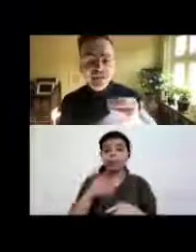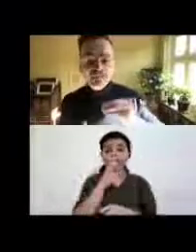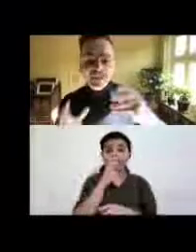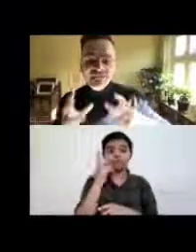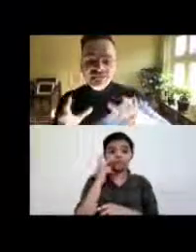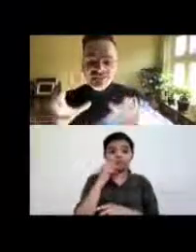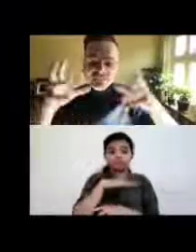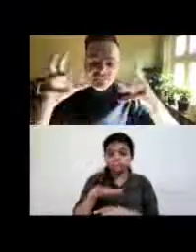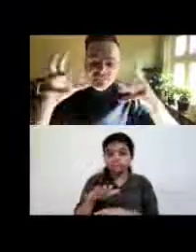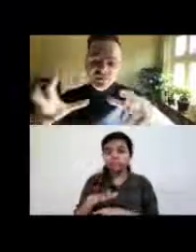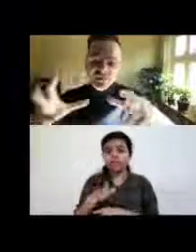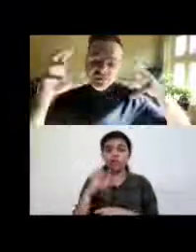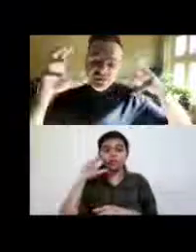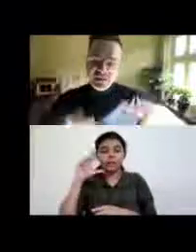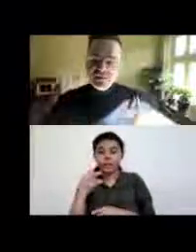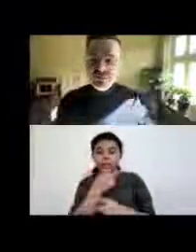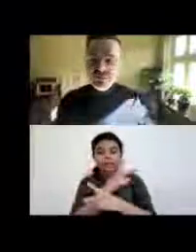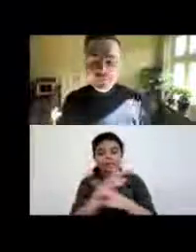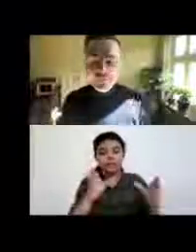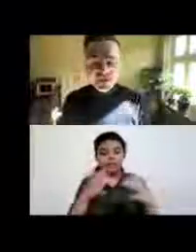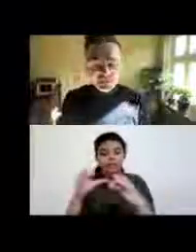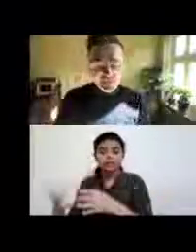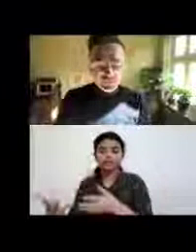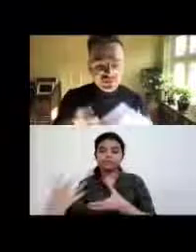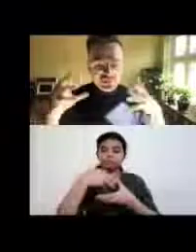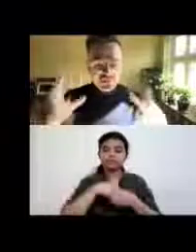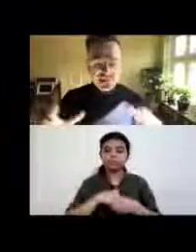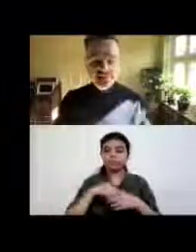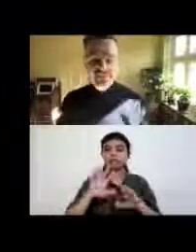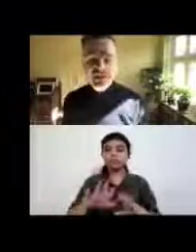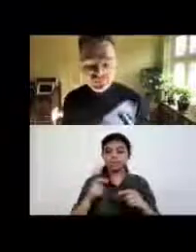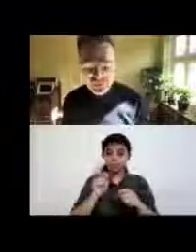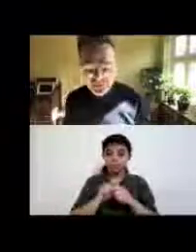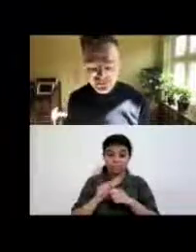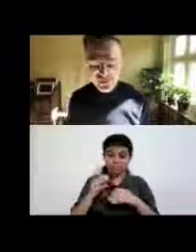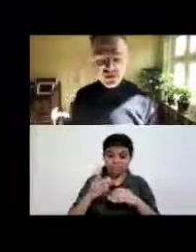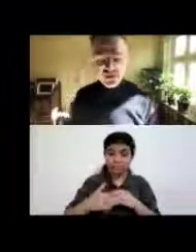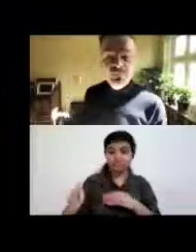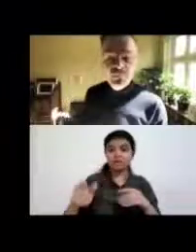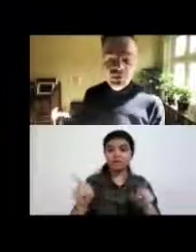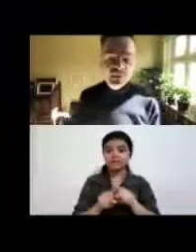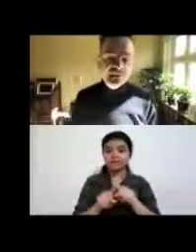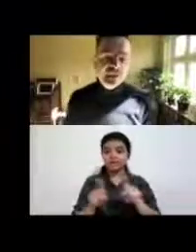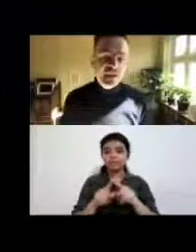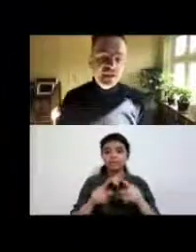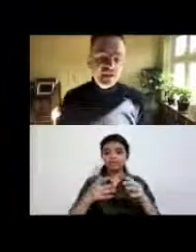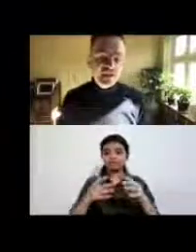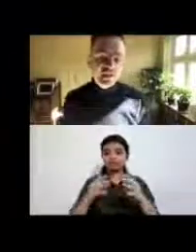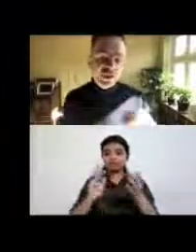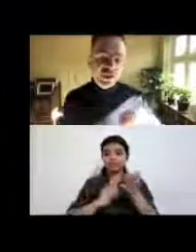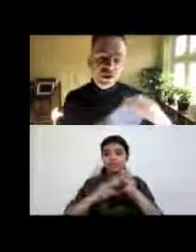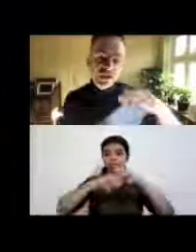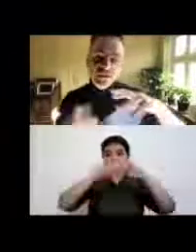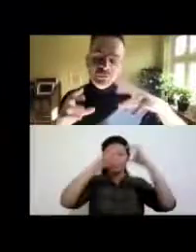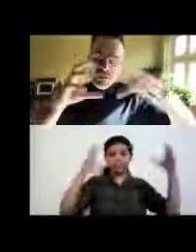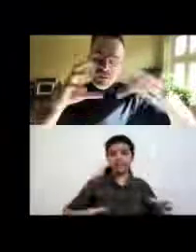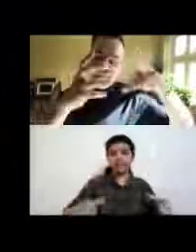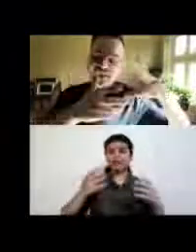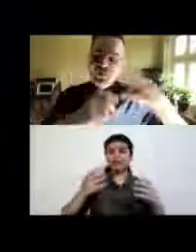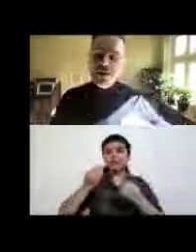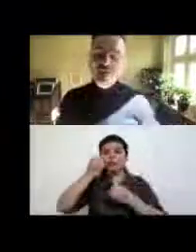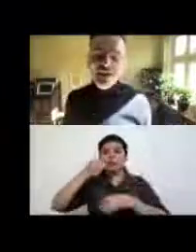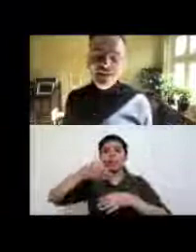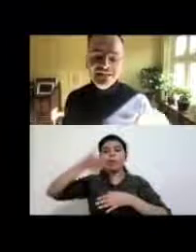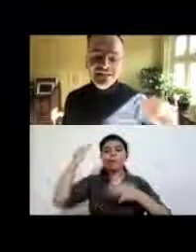are benefiting from this tangible object, which is placed in the entrance area of the monument within